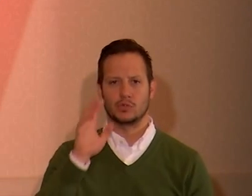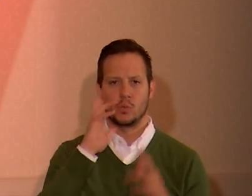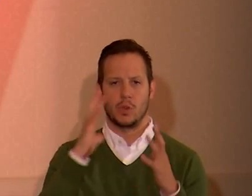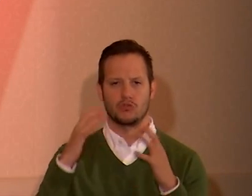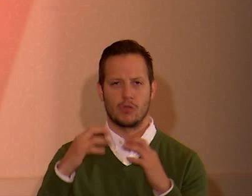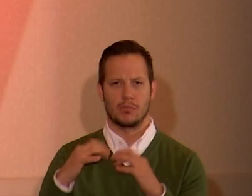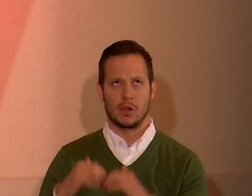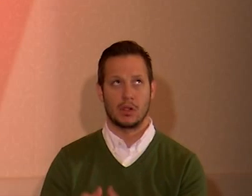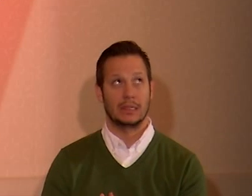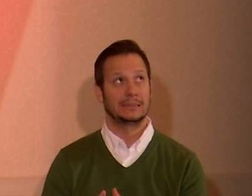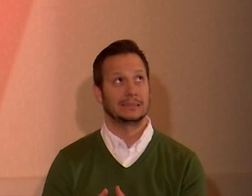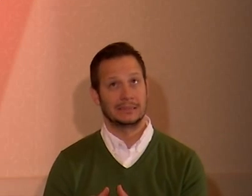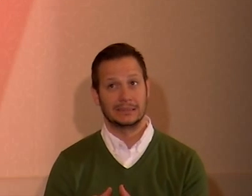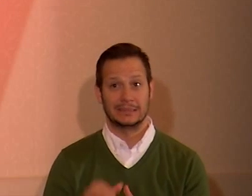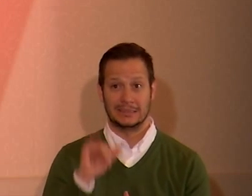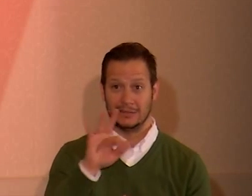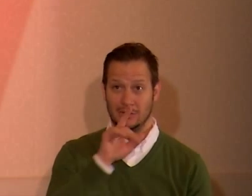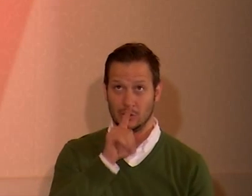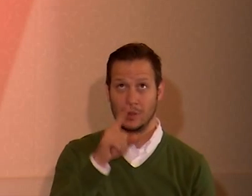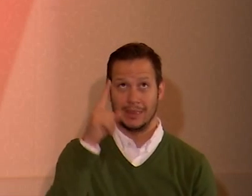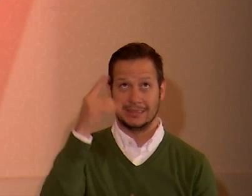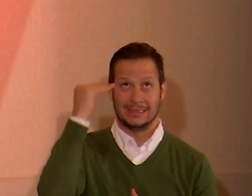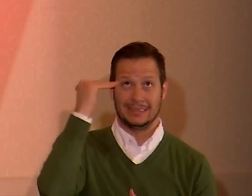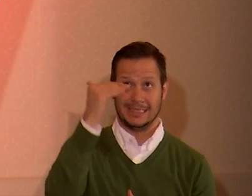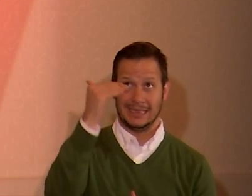this ceiling is in deep jeopardy.